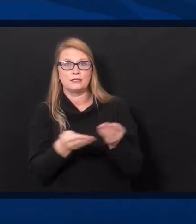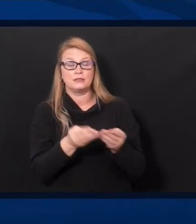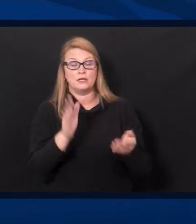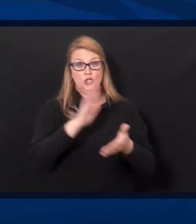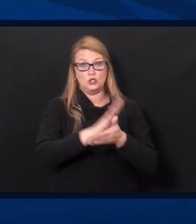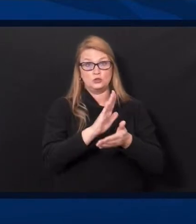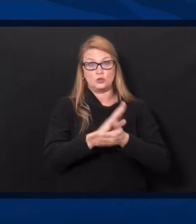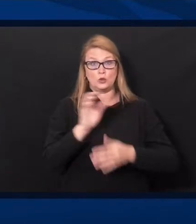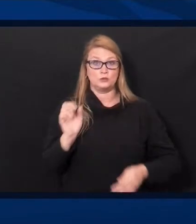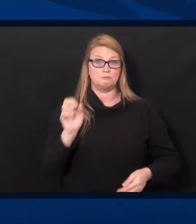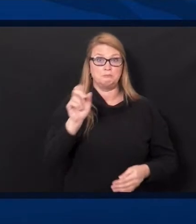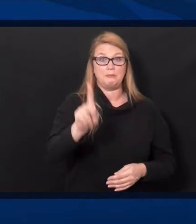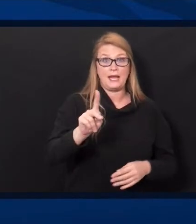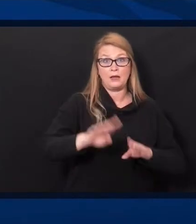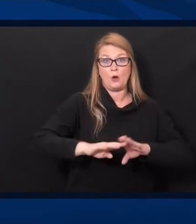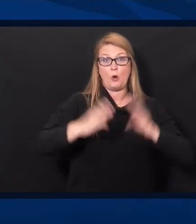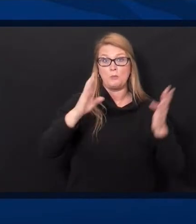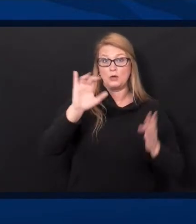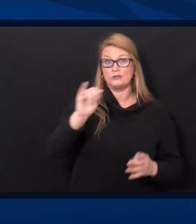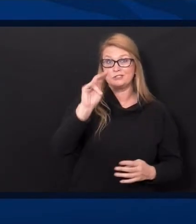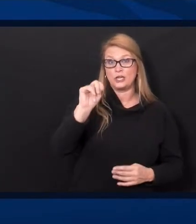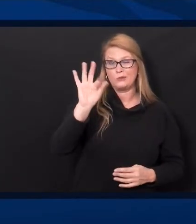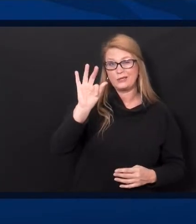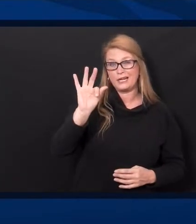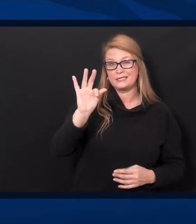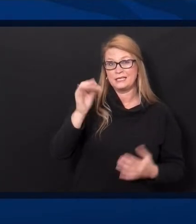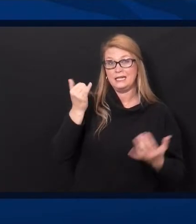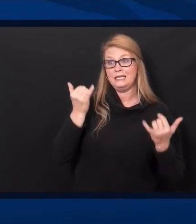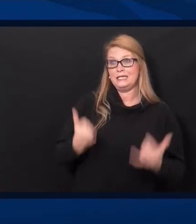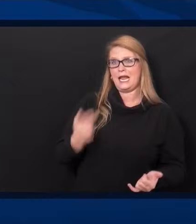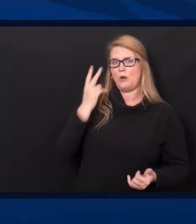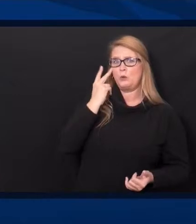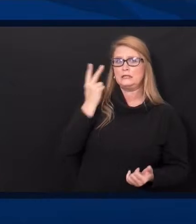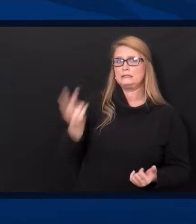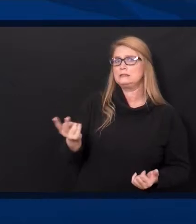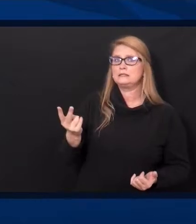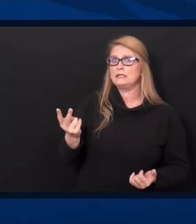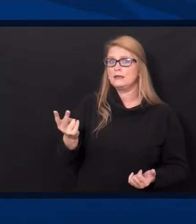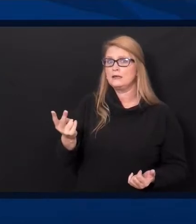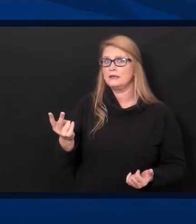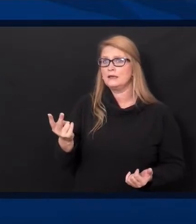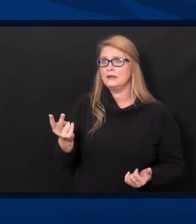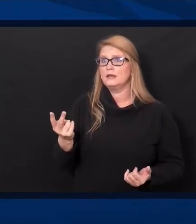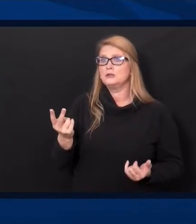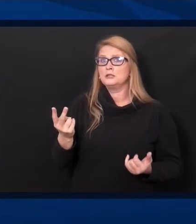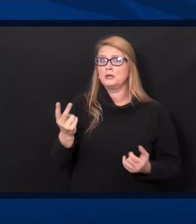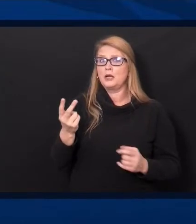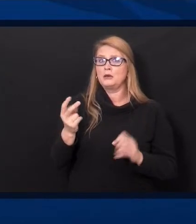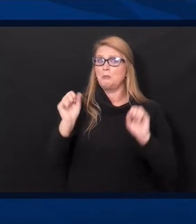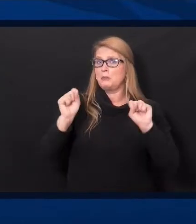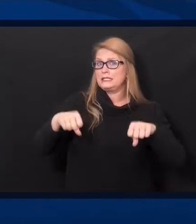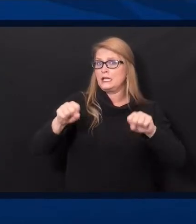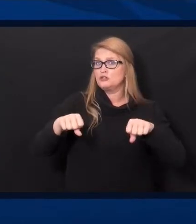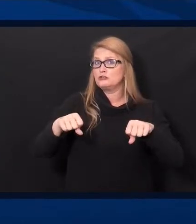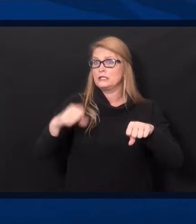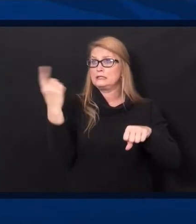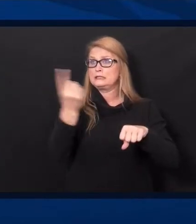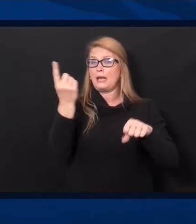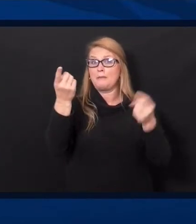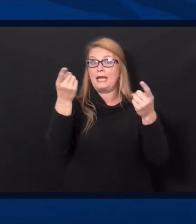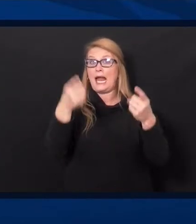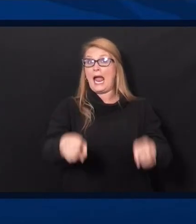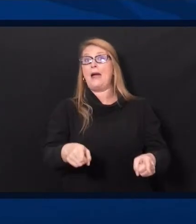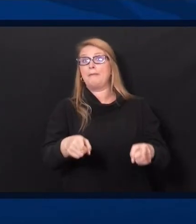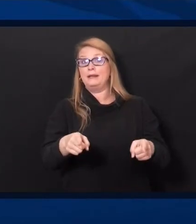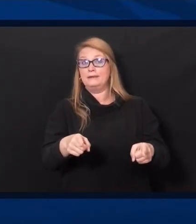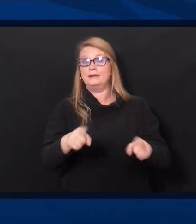on January 19th. Are we getting to the end of that window when we would potentially see something happen if it was going